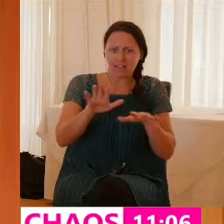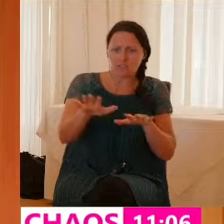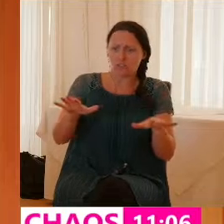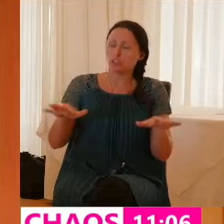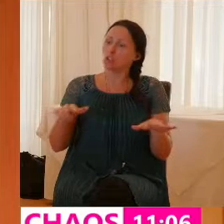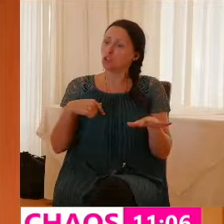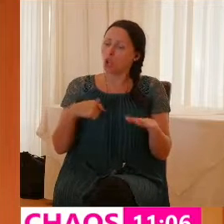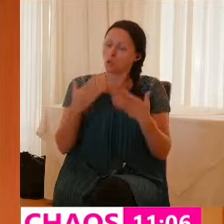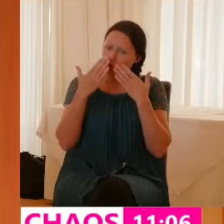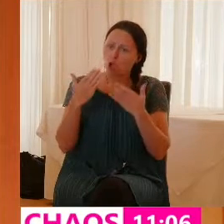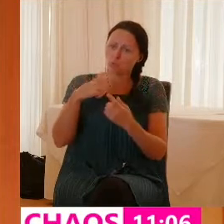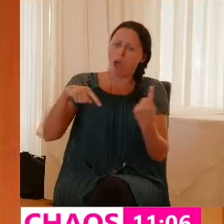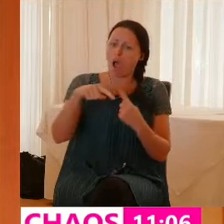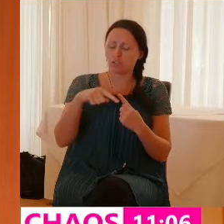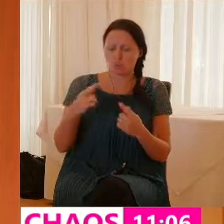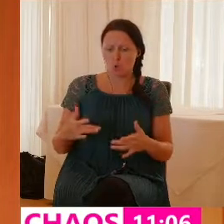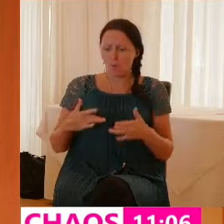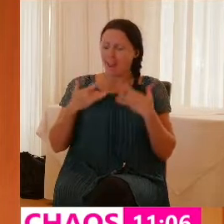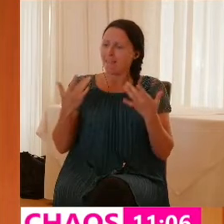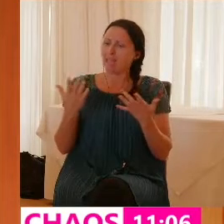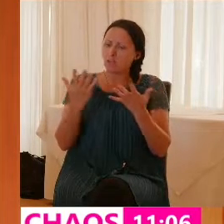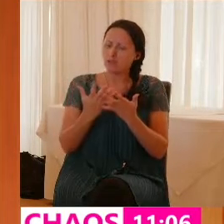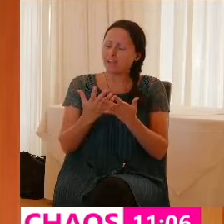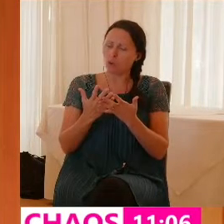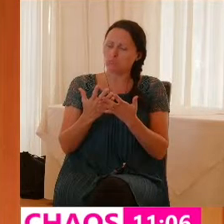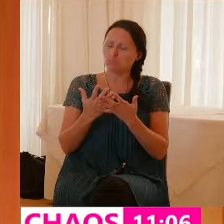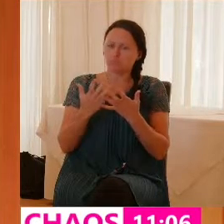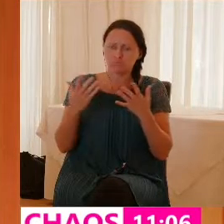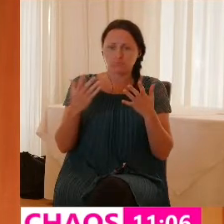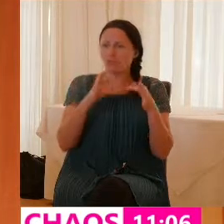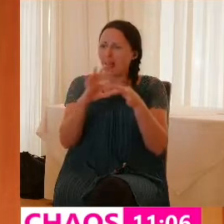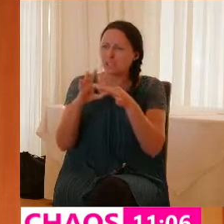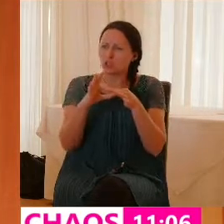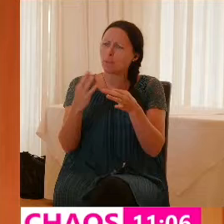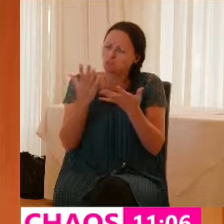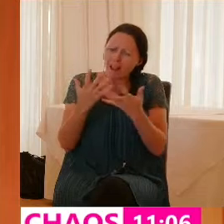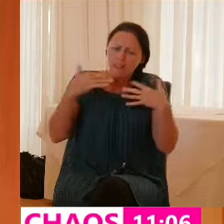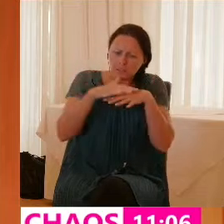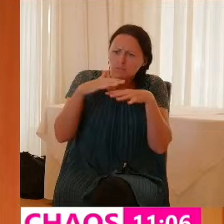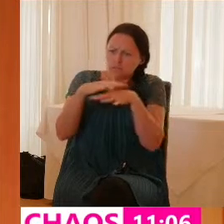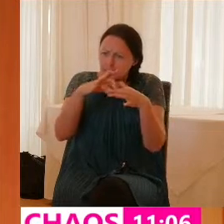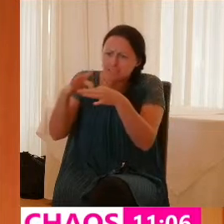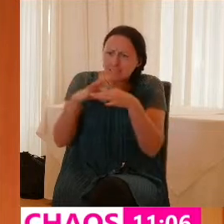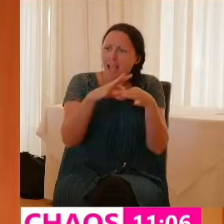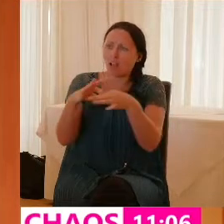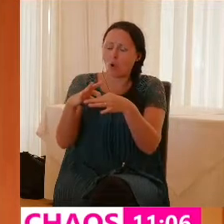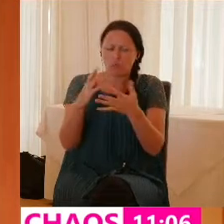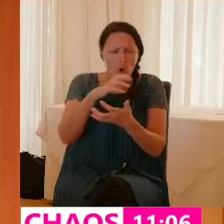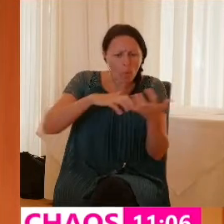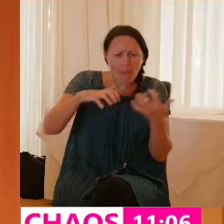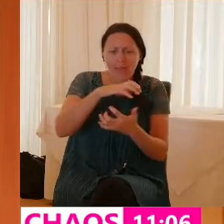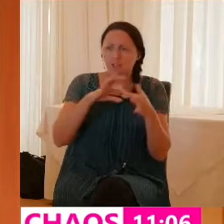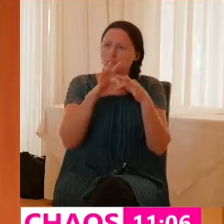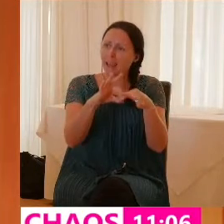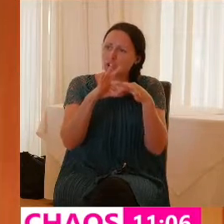are living in an entangled web of relationships, a lot of relationships, complex relationships